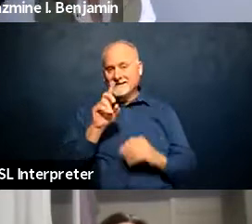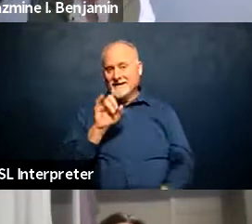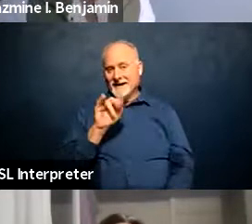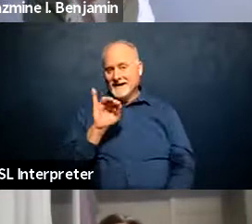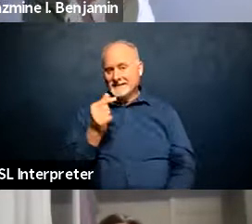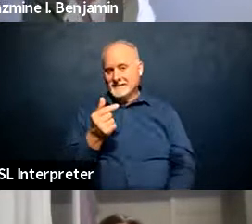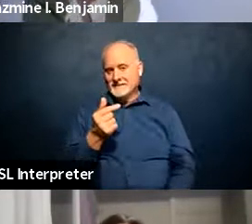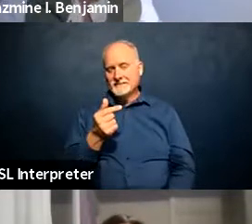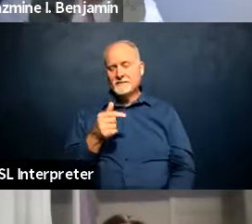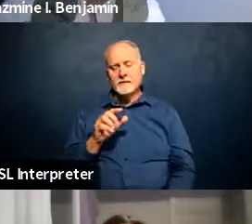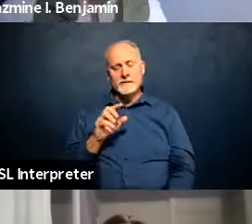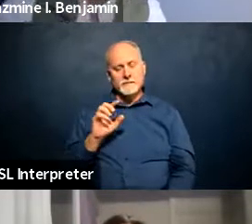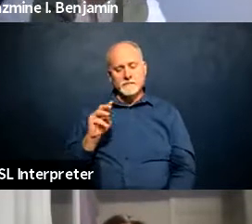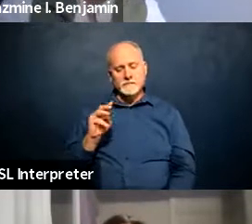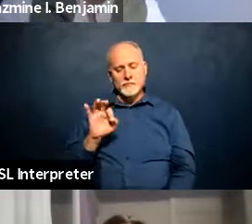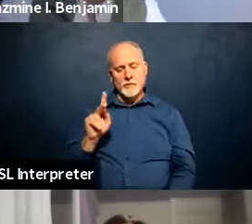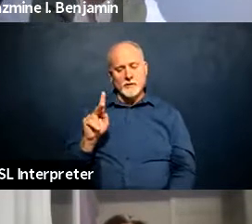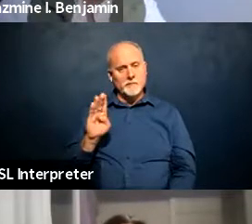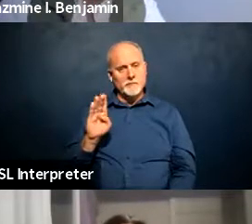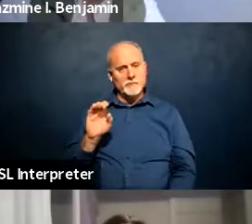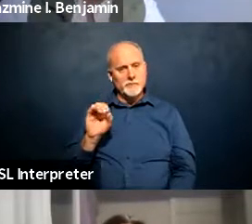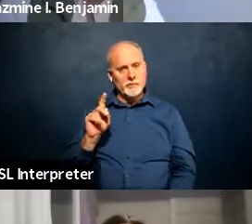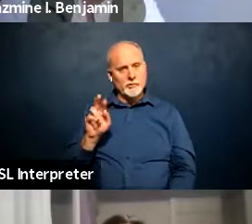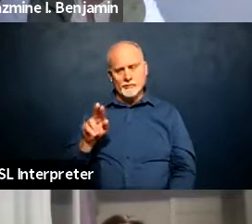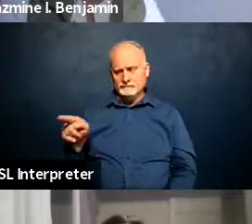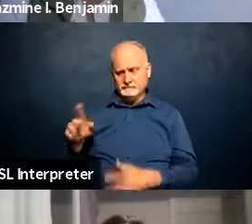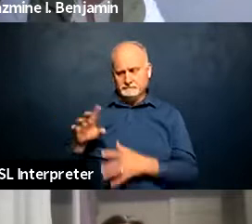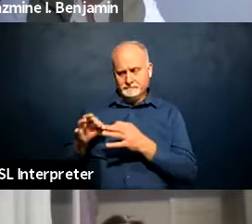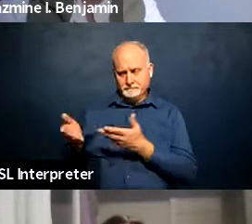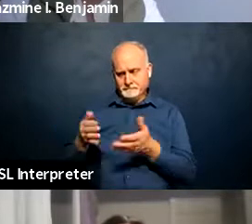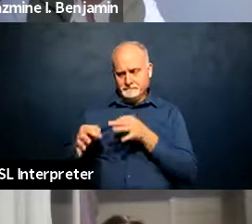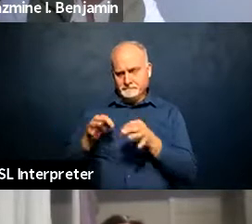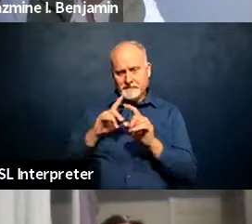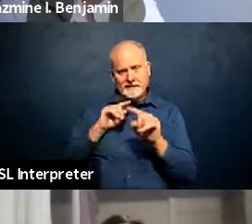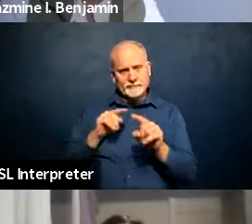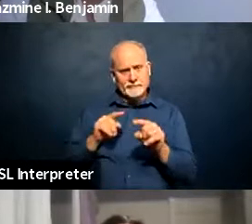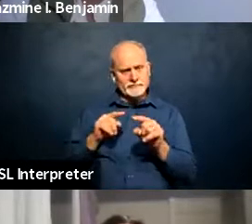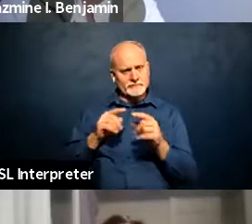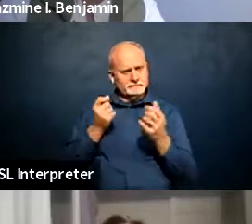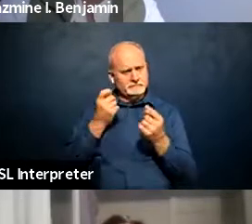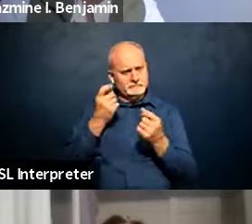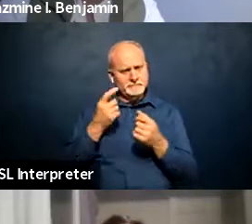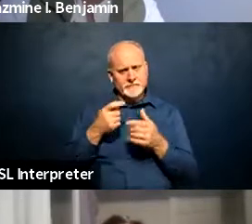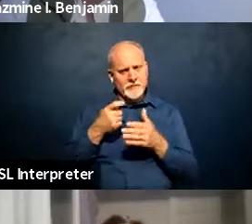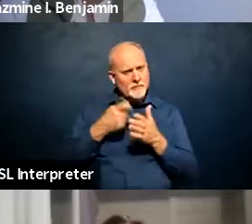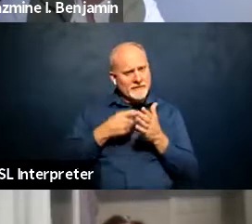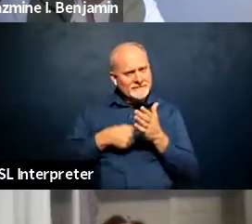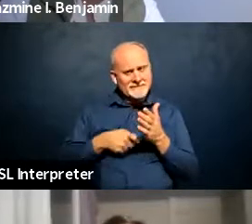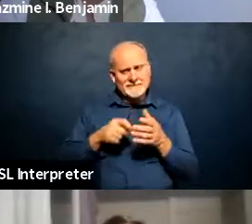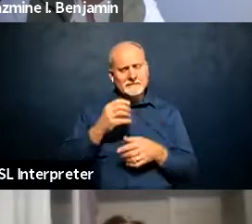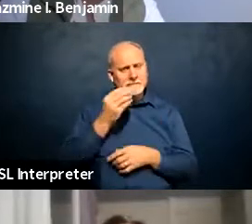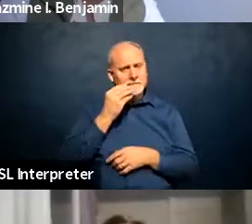wanted to give Mark Booker a chance to maybe address some of those questions. A lot of people wanting to understand the pricing around meal